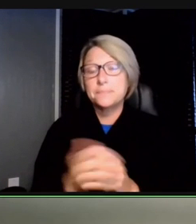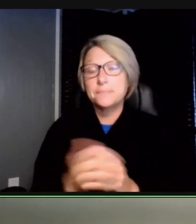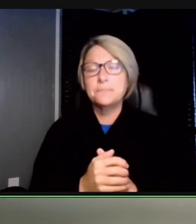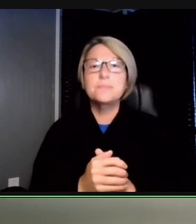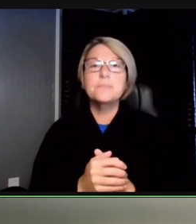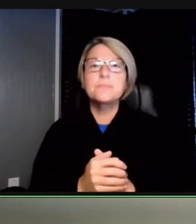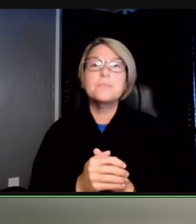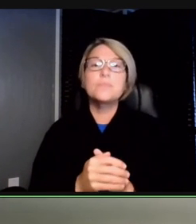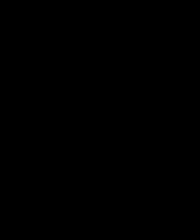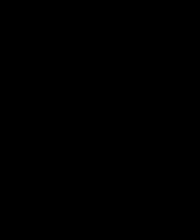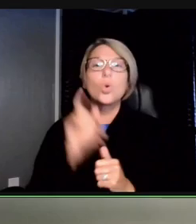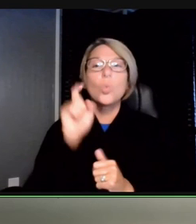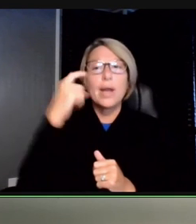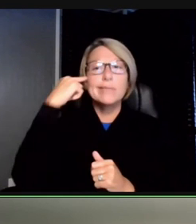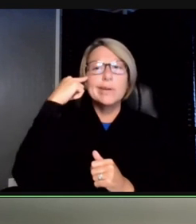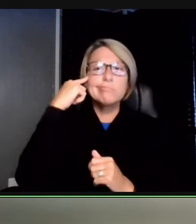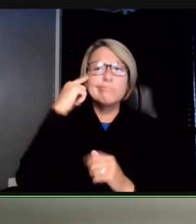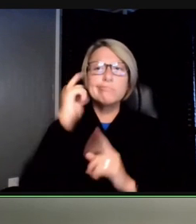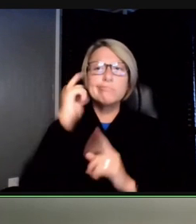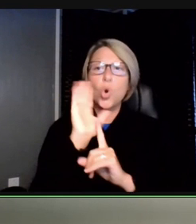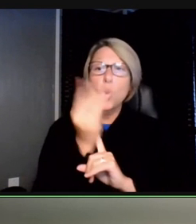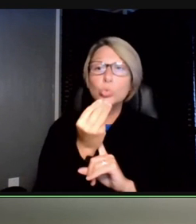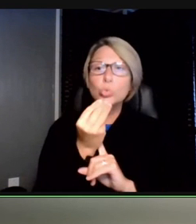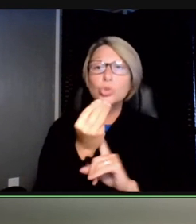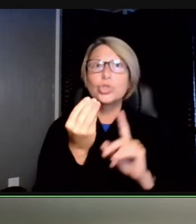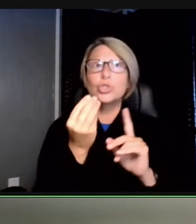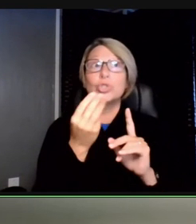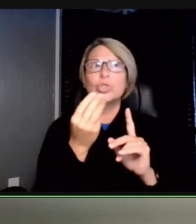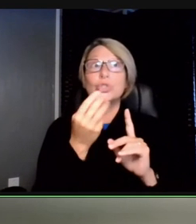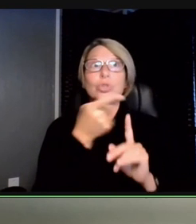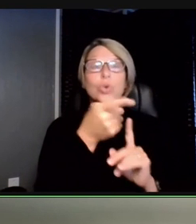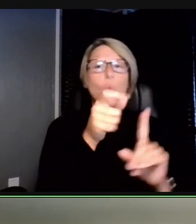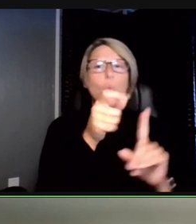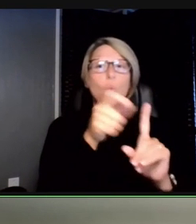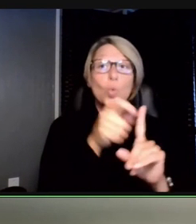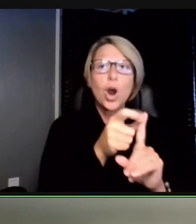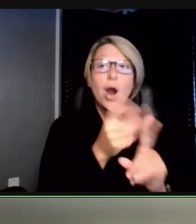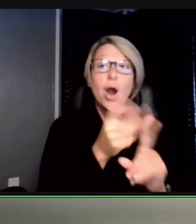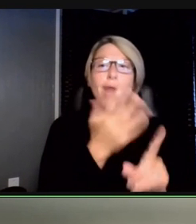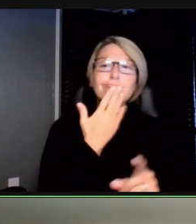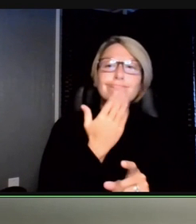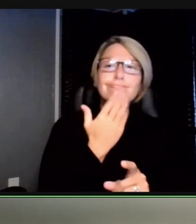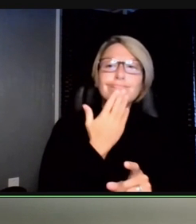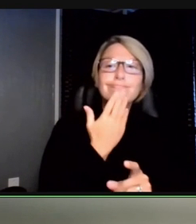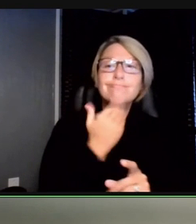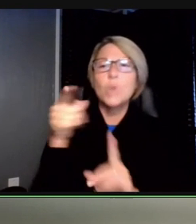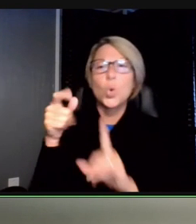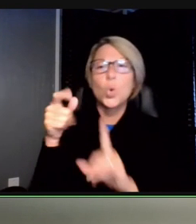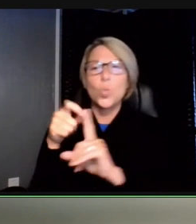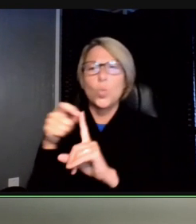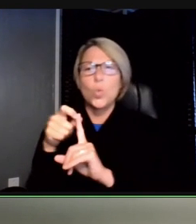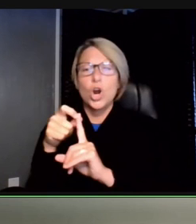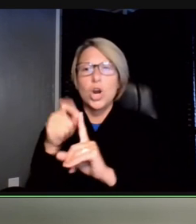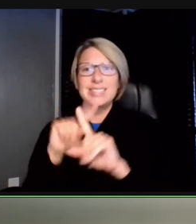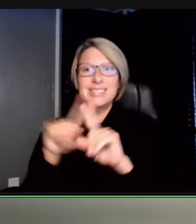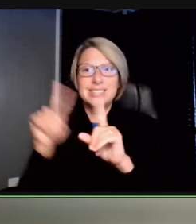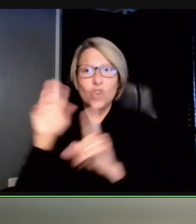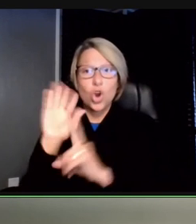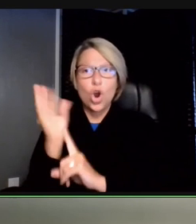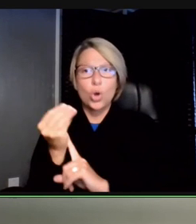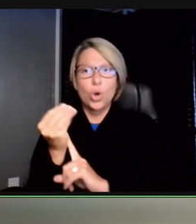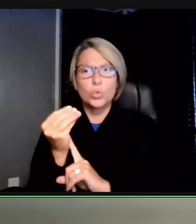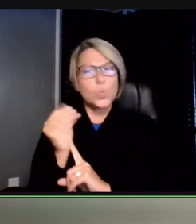are terms of endearment, but in other cultures, it's not a term of endearment, depending on who says it.